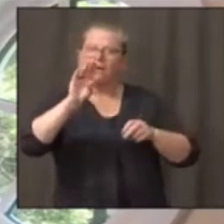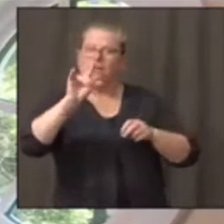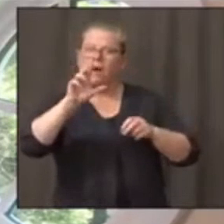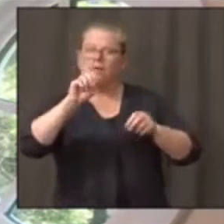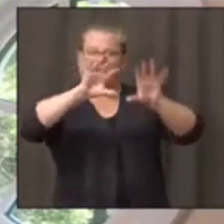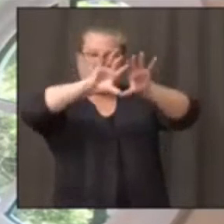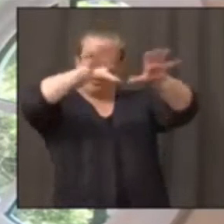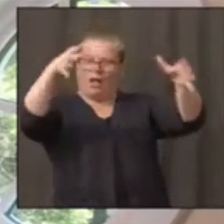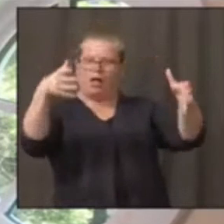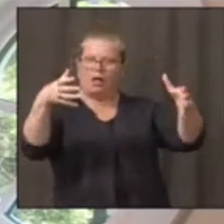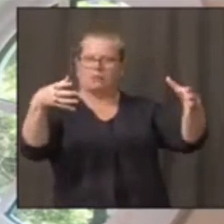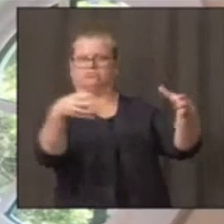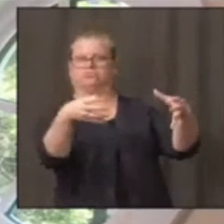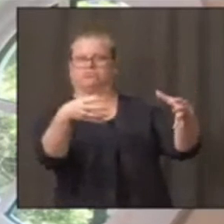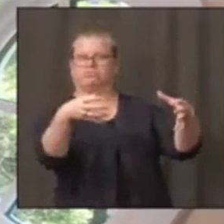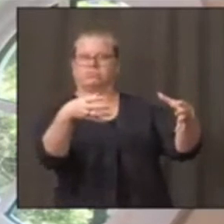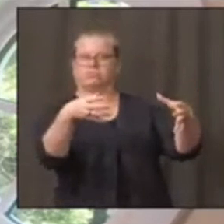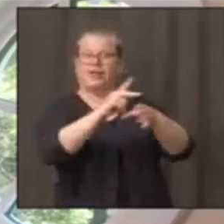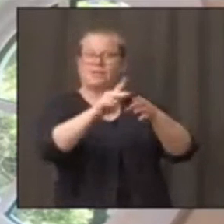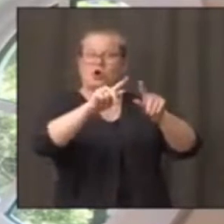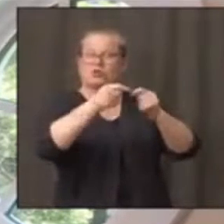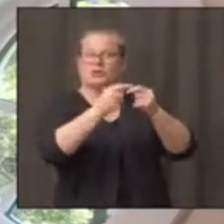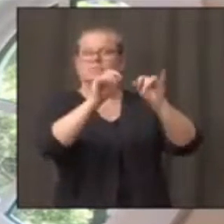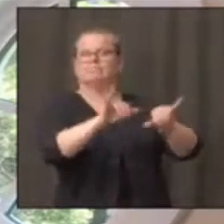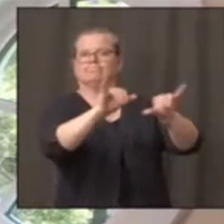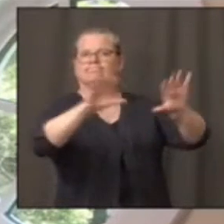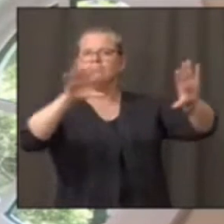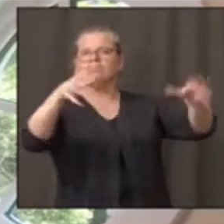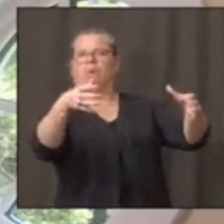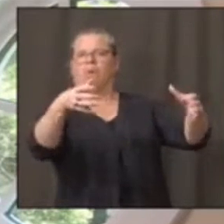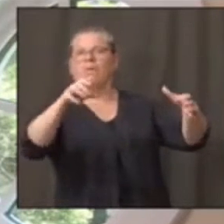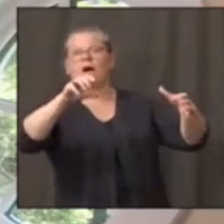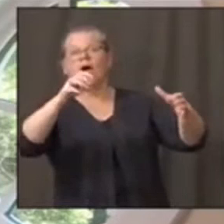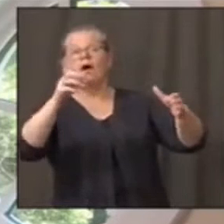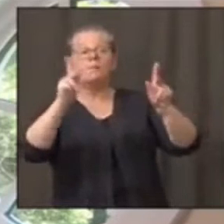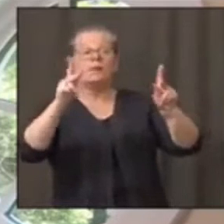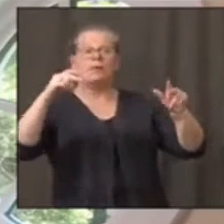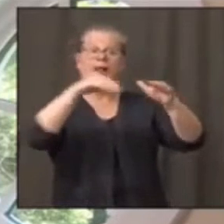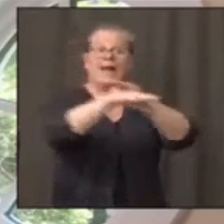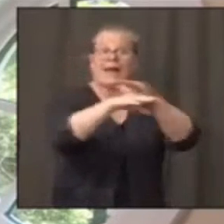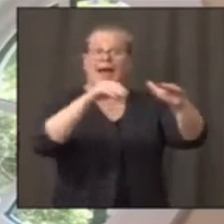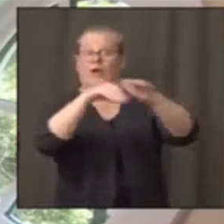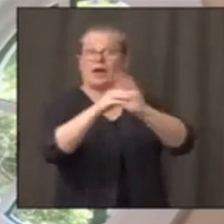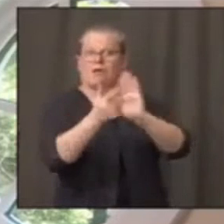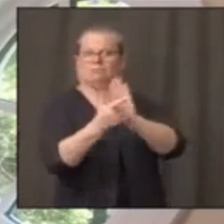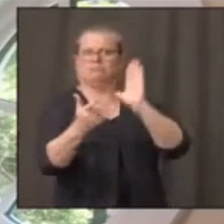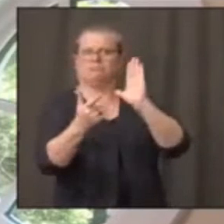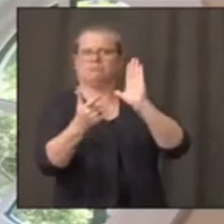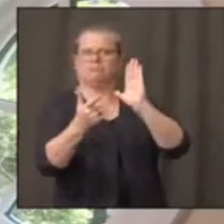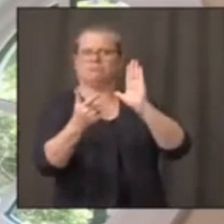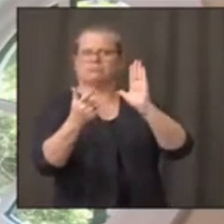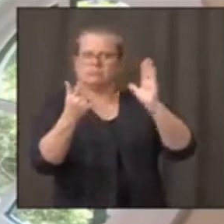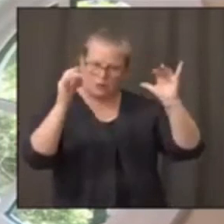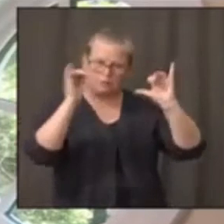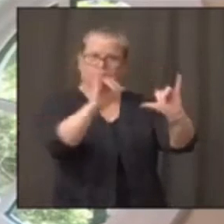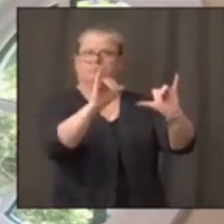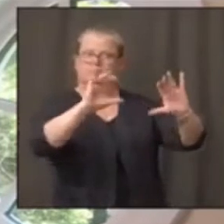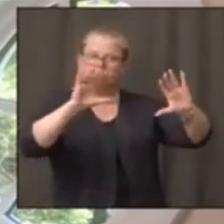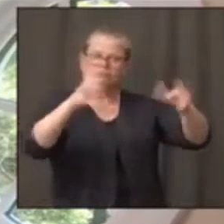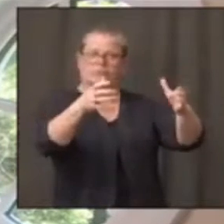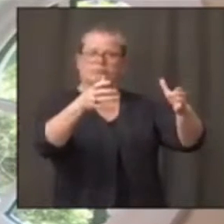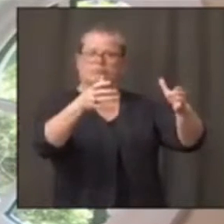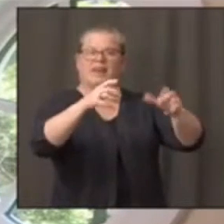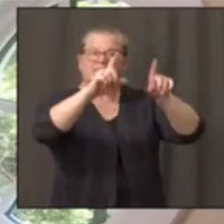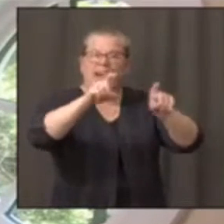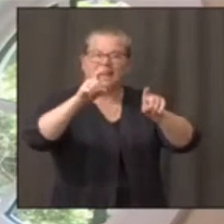testing constantly. So they're going to be testing athletes, on a regular basis. Some of them are doing testing every day. They're bringing point-of-care diagnostics